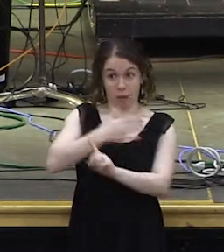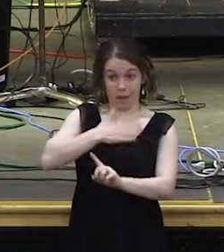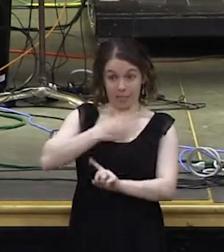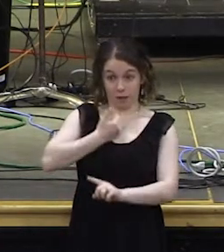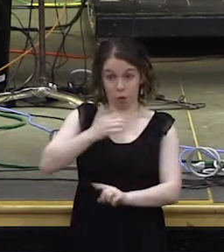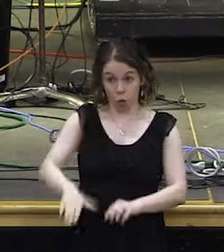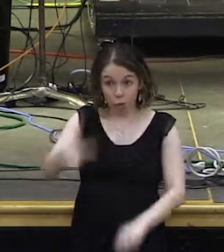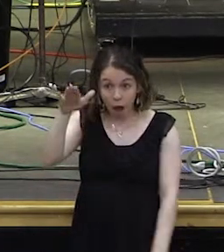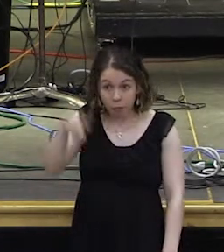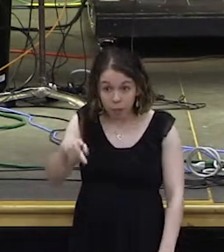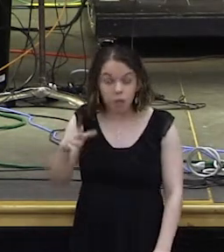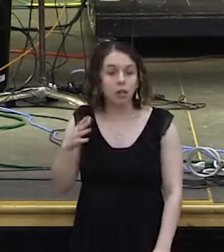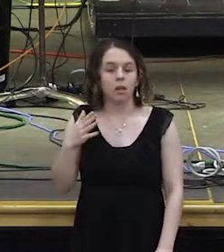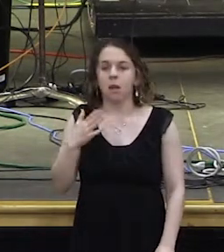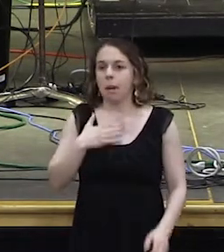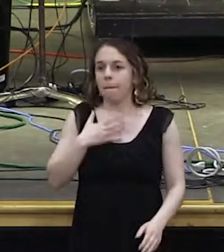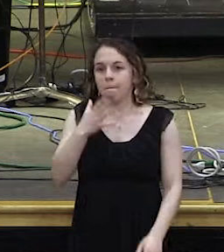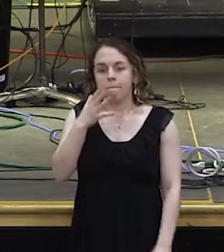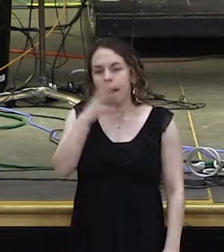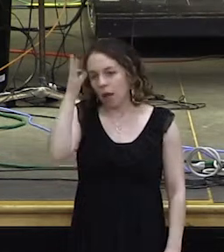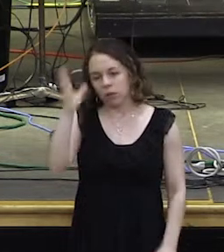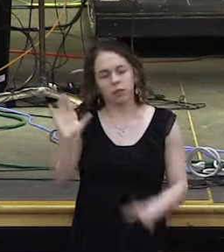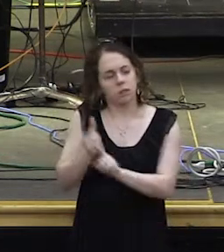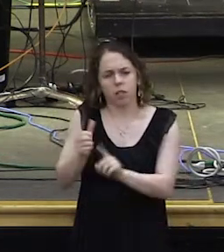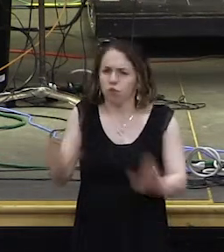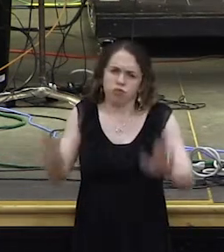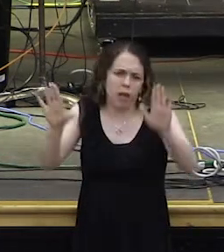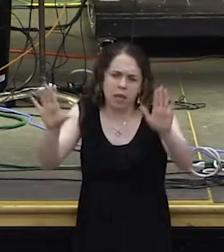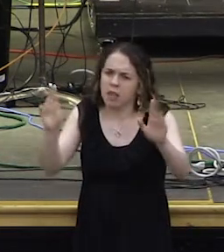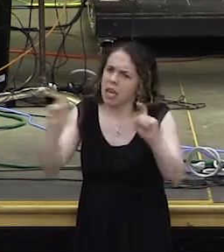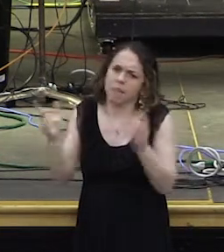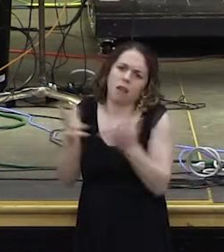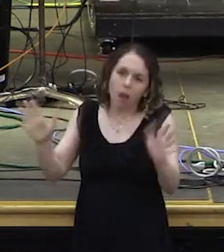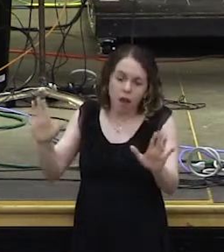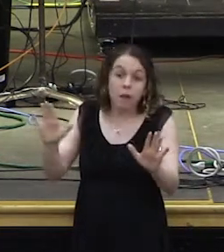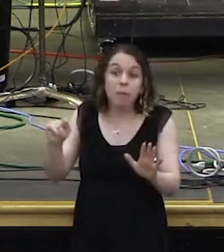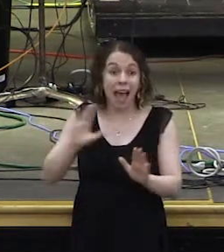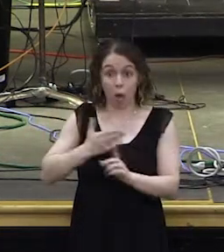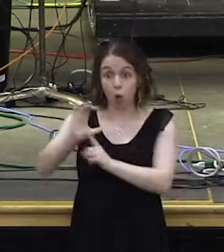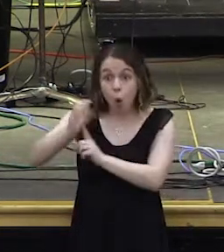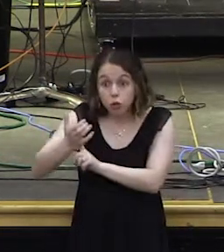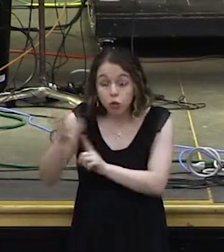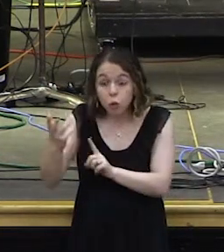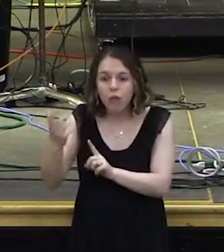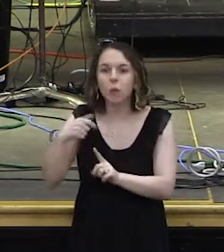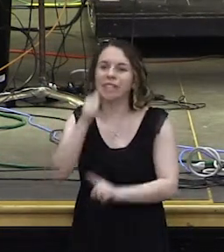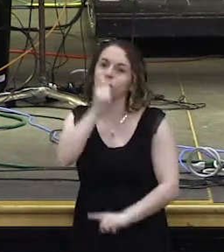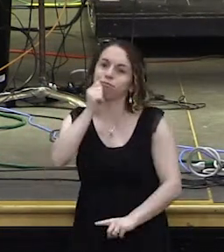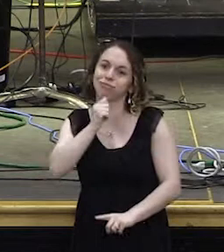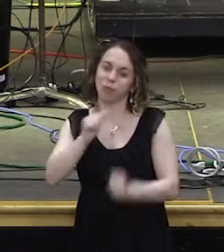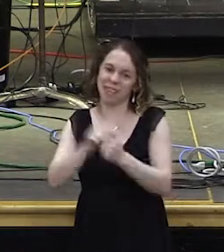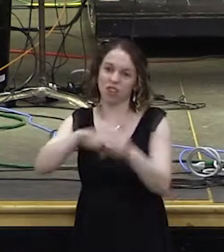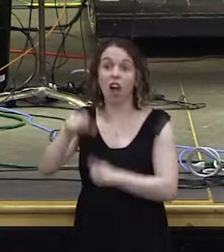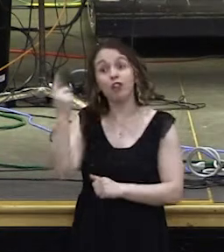parents and they are great parents I love my mom and dad they give me so much but our culture was that we needed to tolerate one another